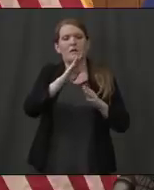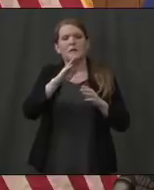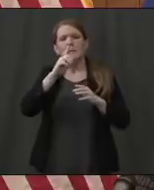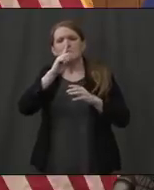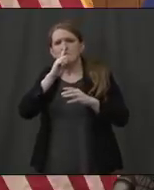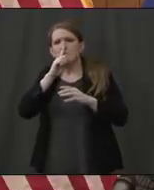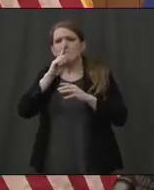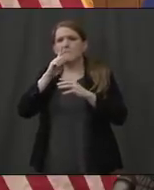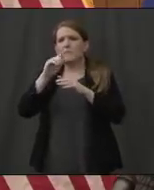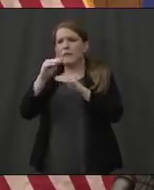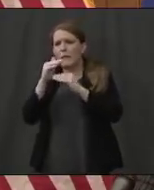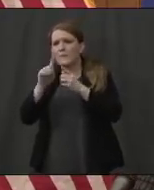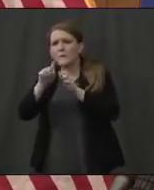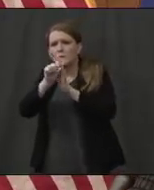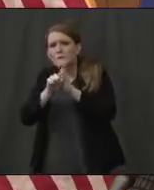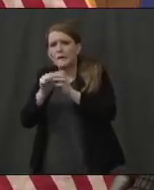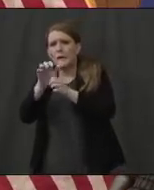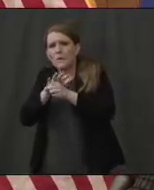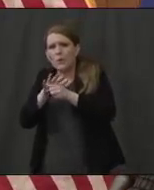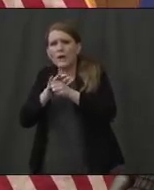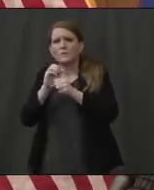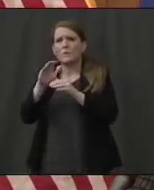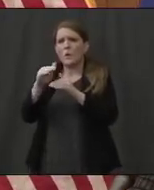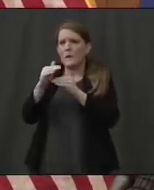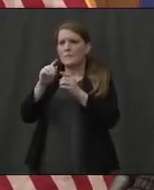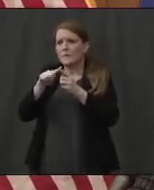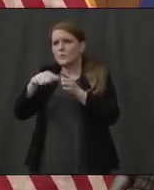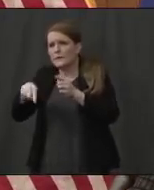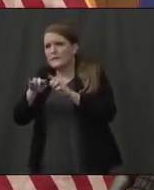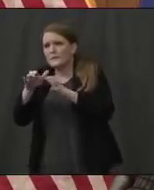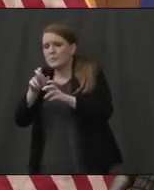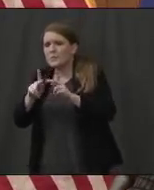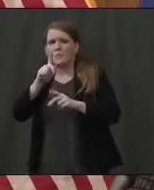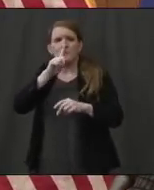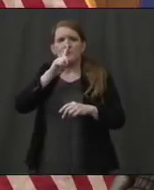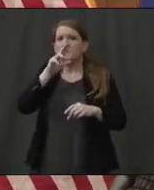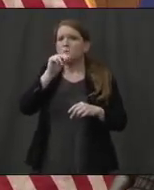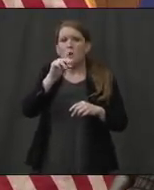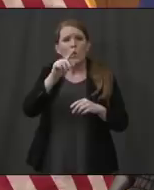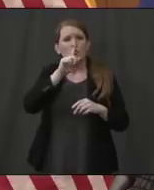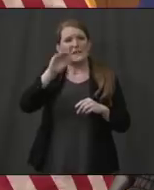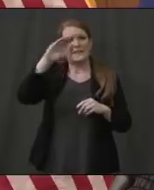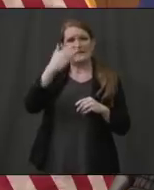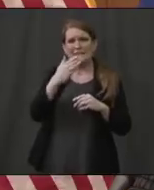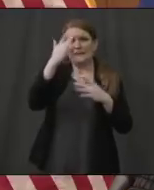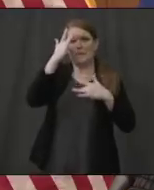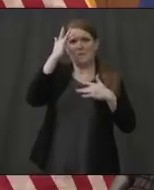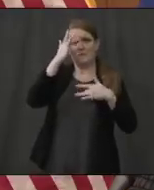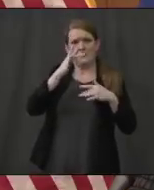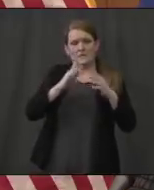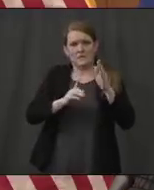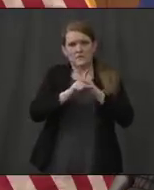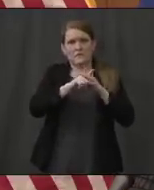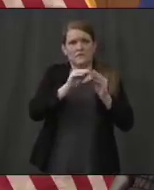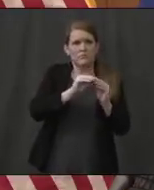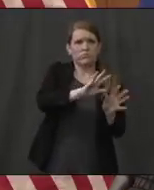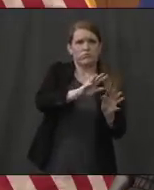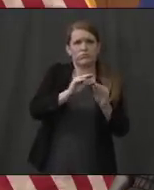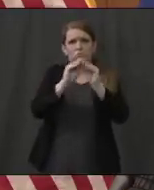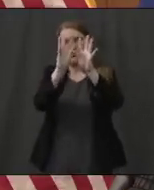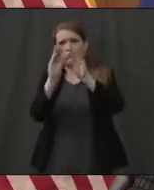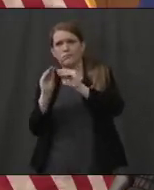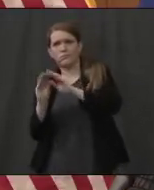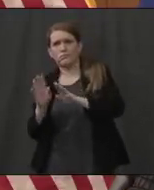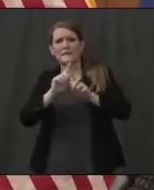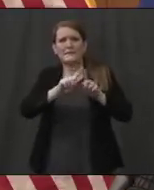fact that the virus is coming into the state at different places at different times. So to the extent that there is untapped